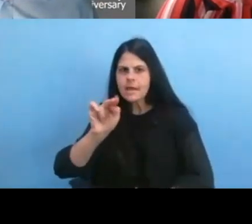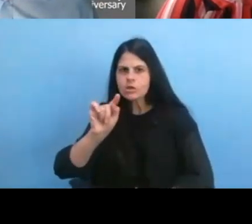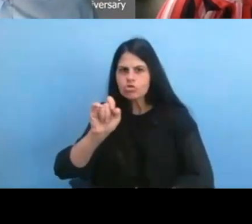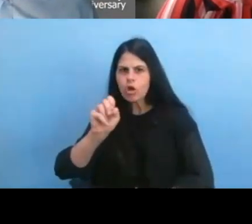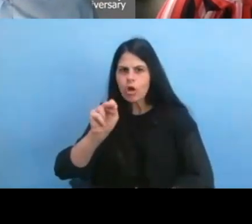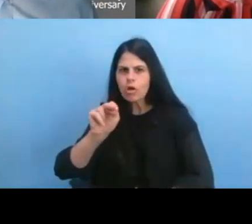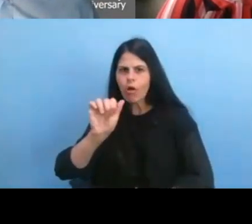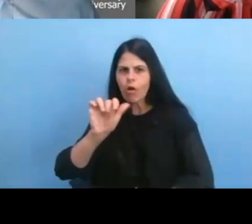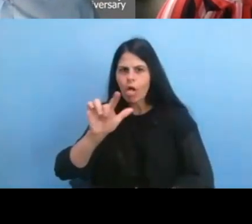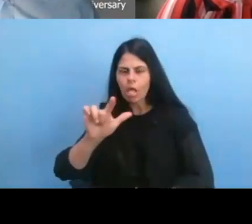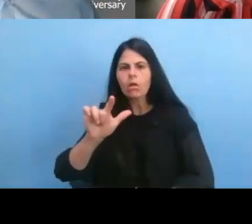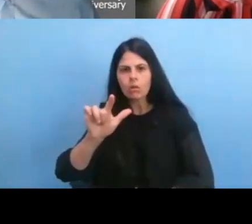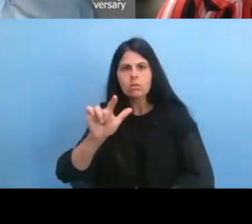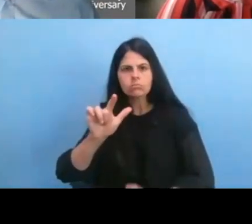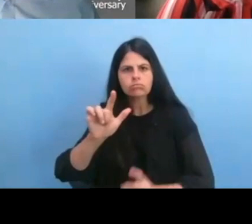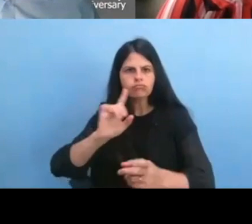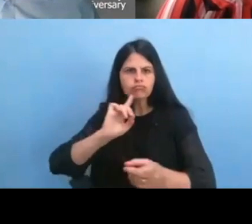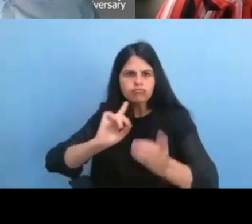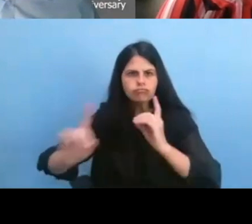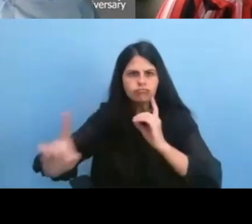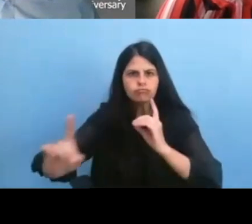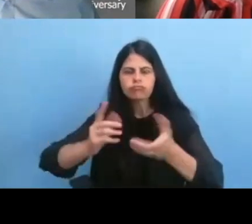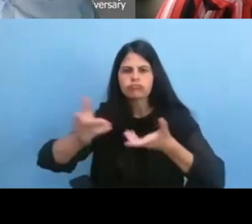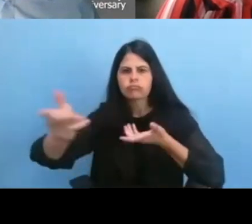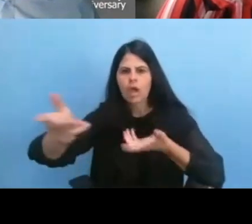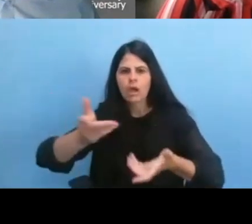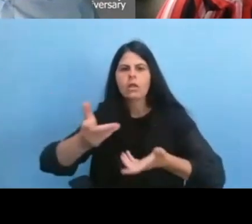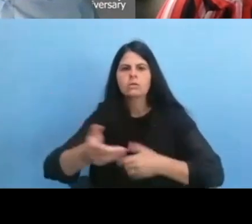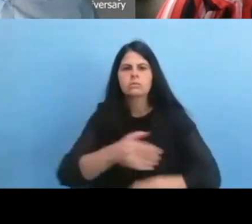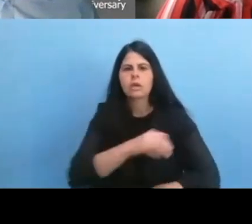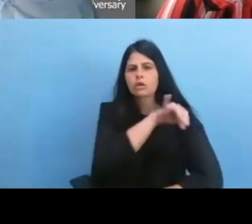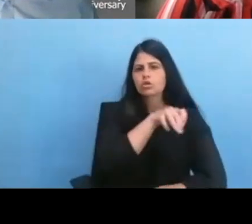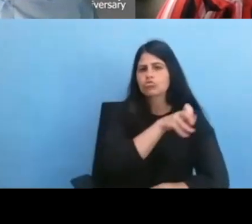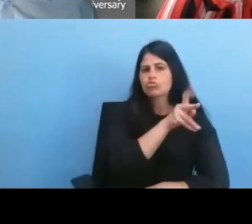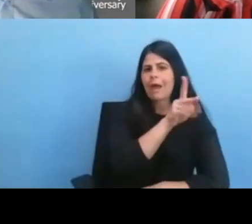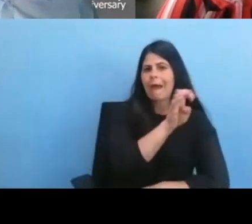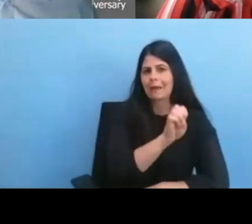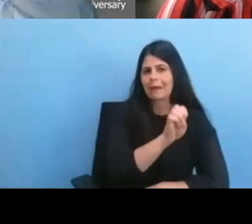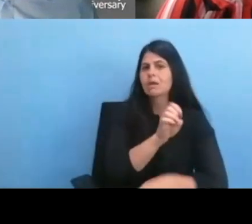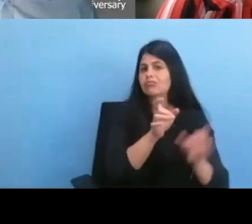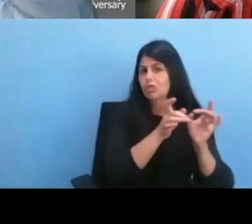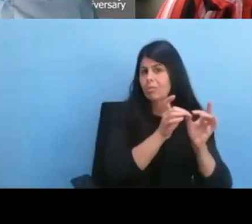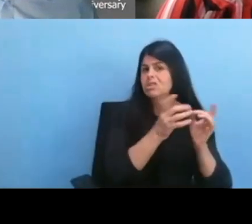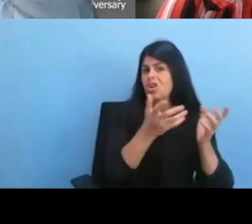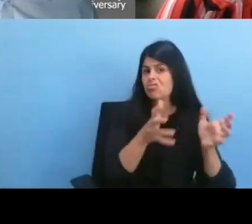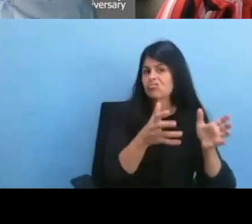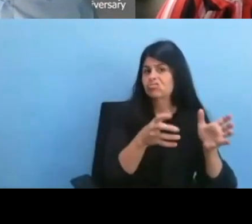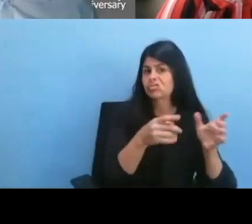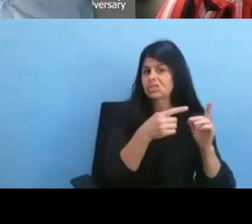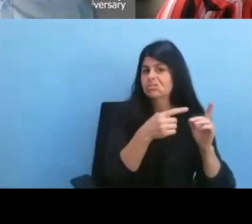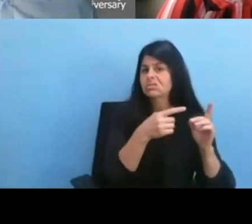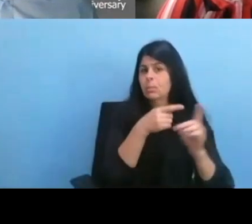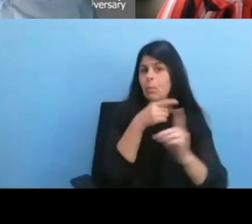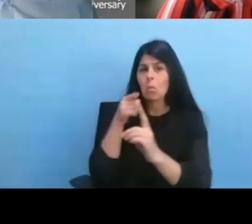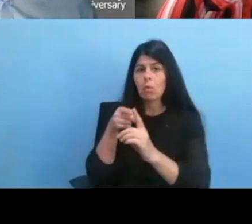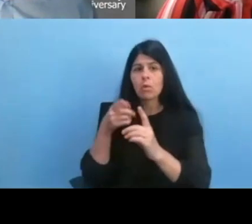thinking of, and I think Jackie hit on this point, like, well, maybe this setting